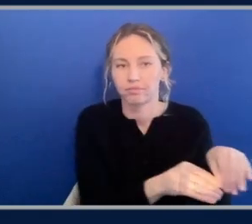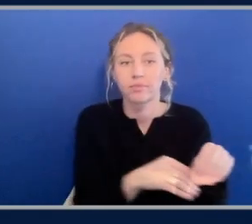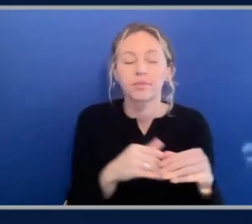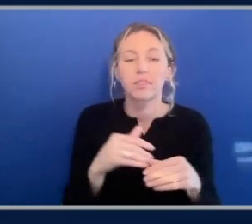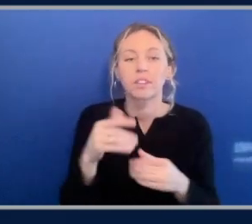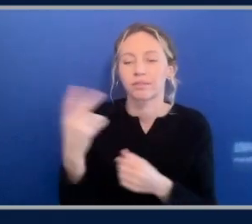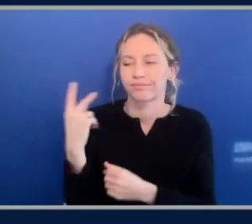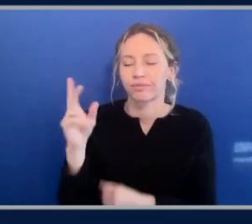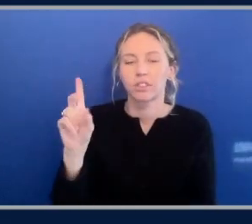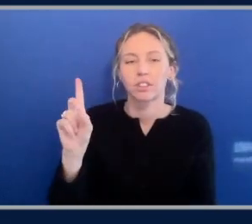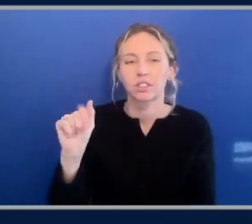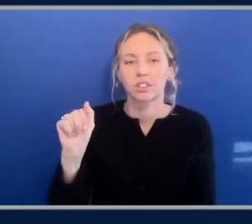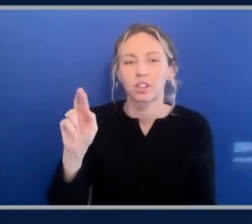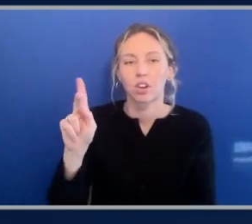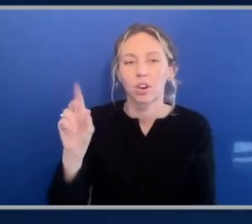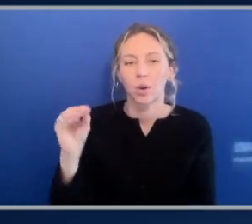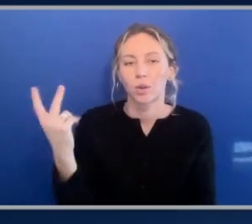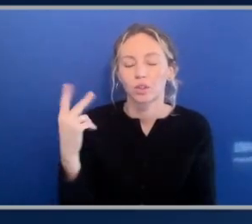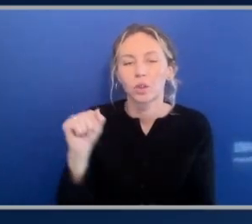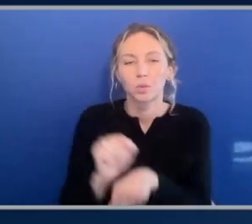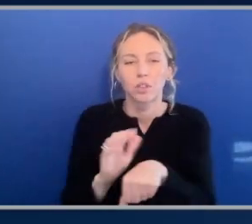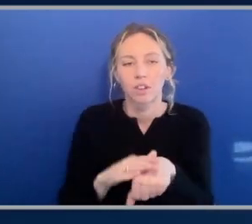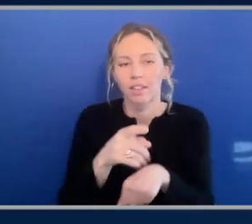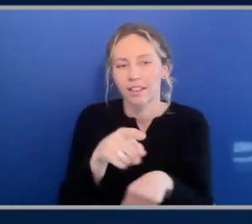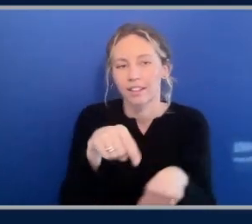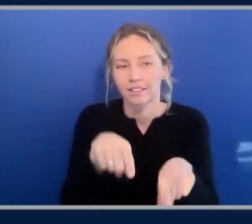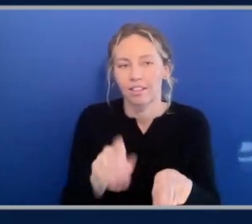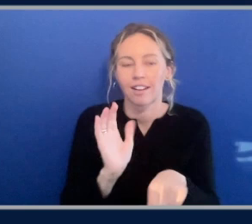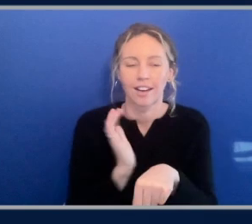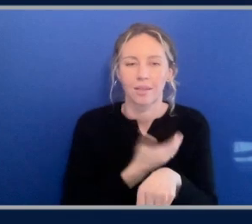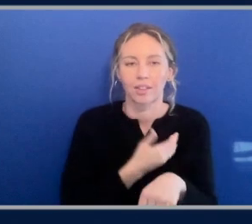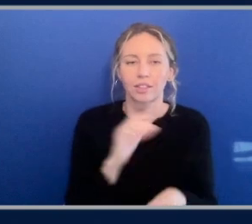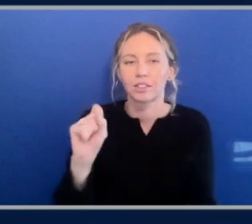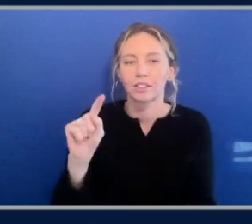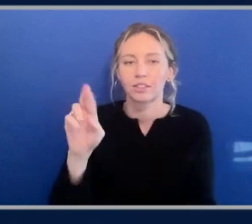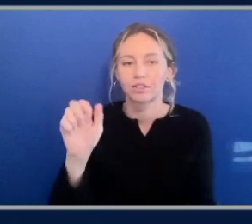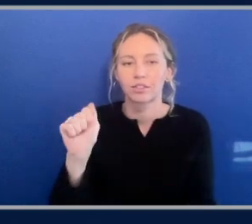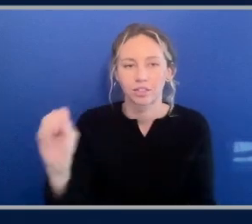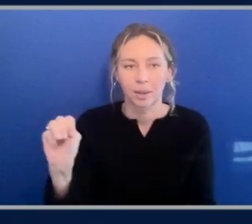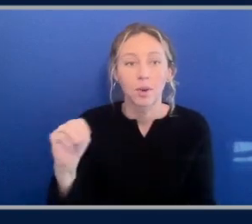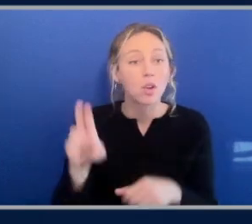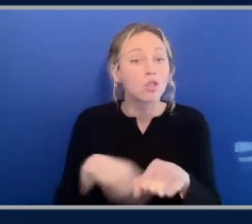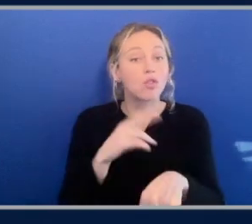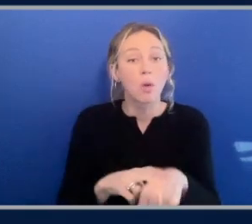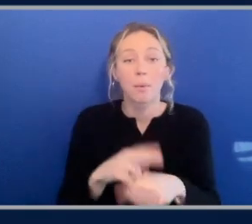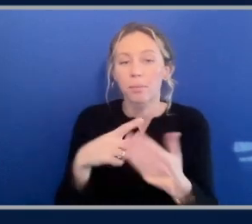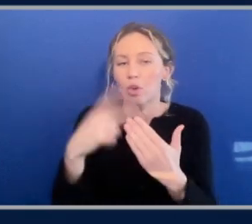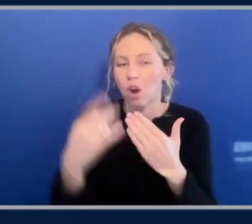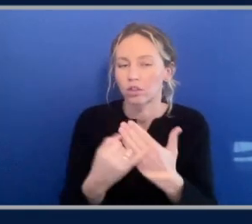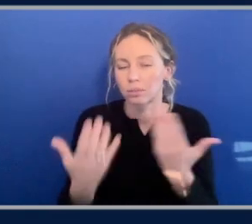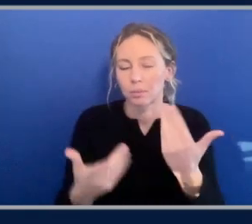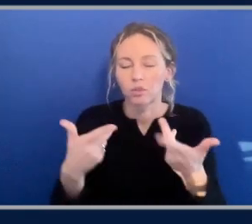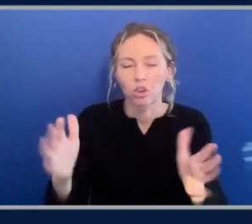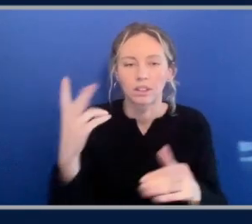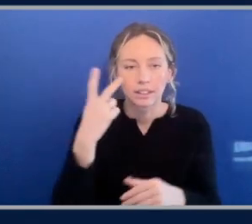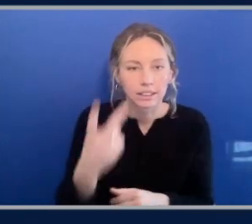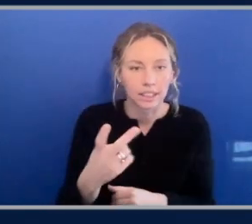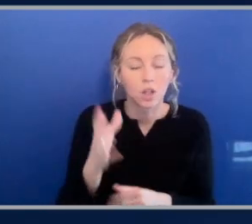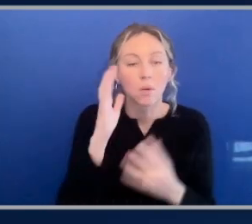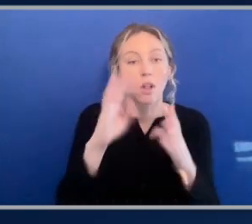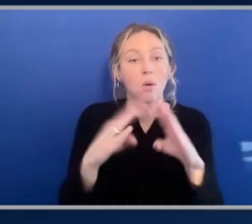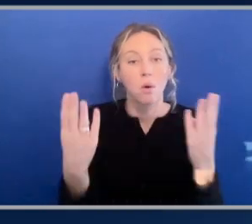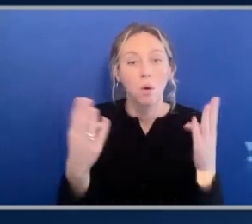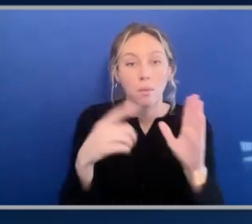I worked on stream not too long ago. Oh my God, it's been a while. Yeah. It's a normal CDK project, like you may have seen. So let's actually open it up.